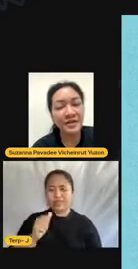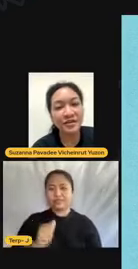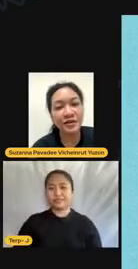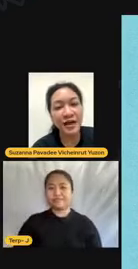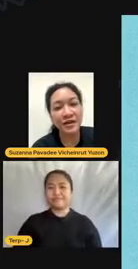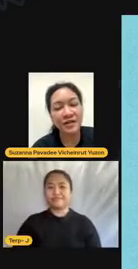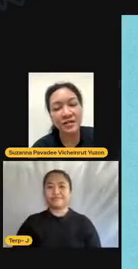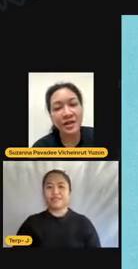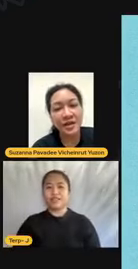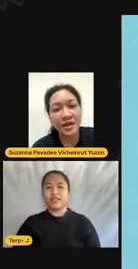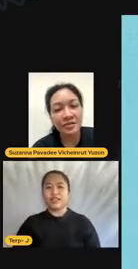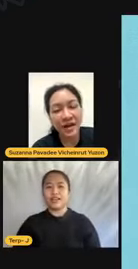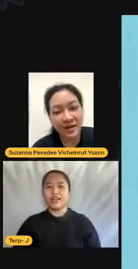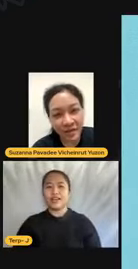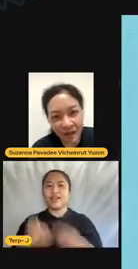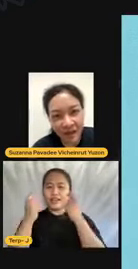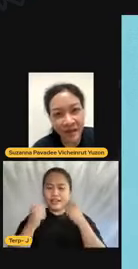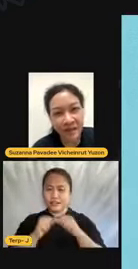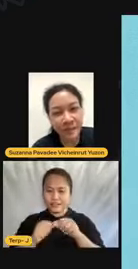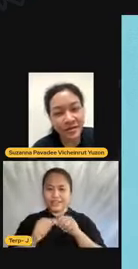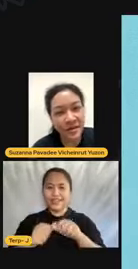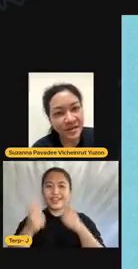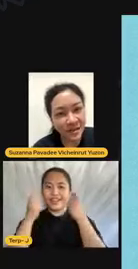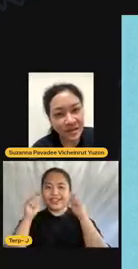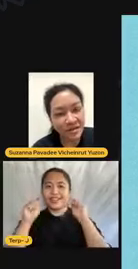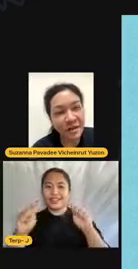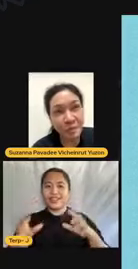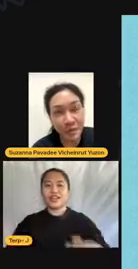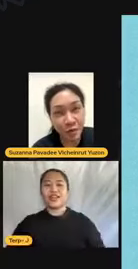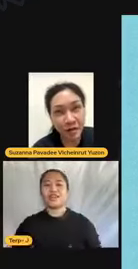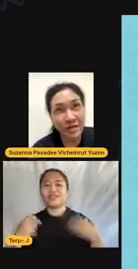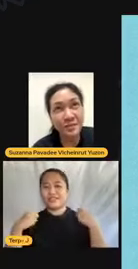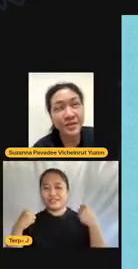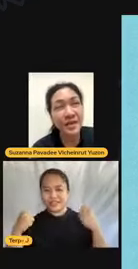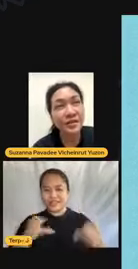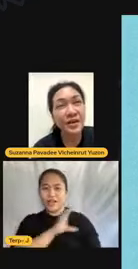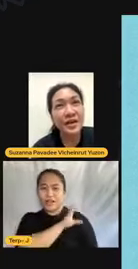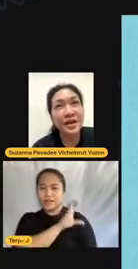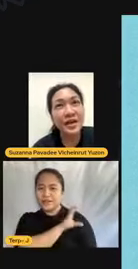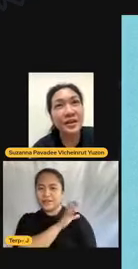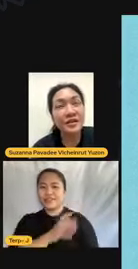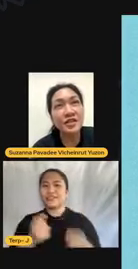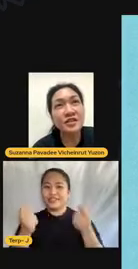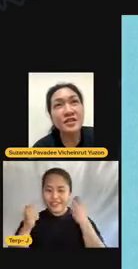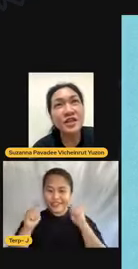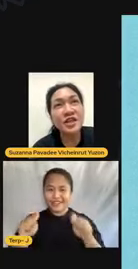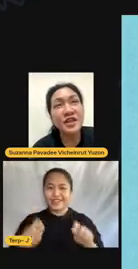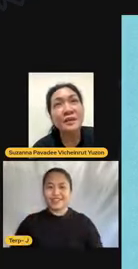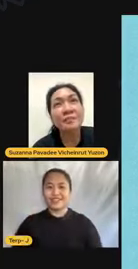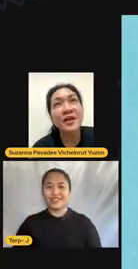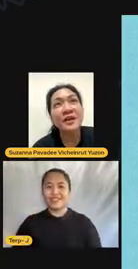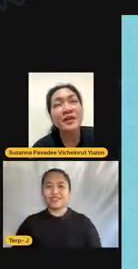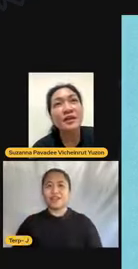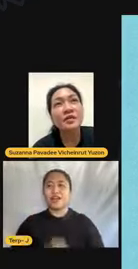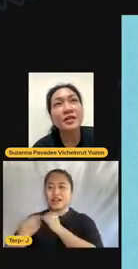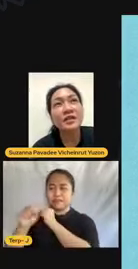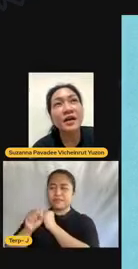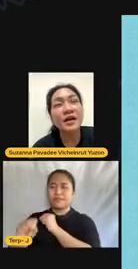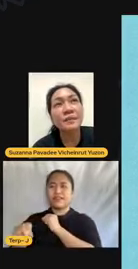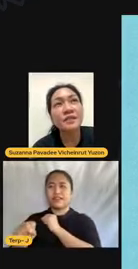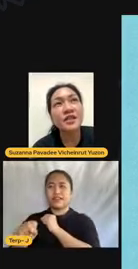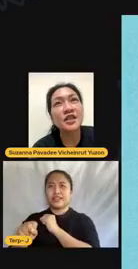be afraid to try. Even advocating, it means, it sounds like a big word, but even in just teaching you